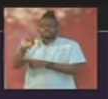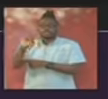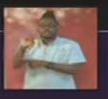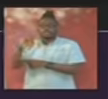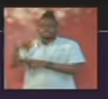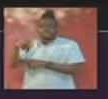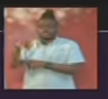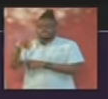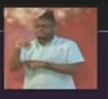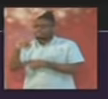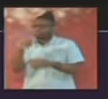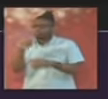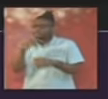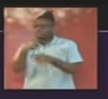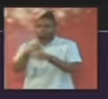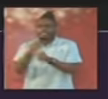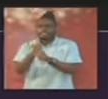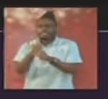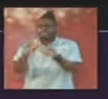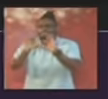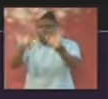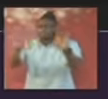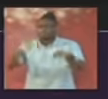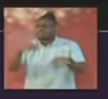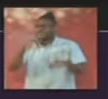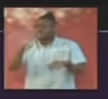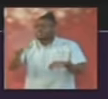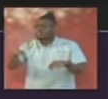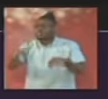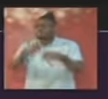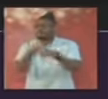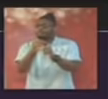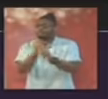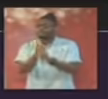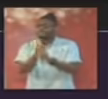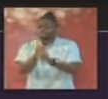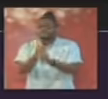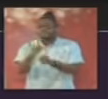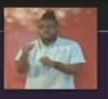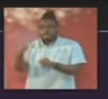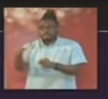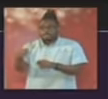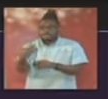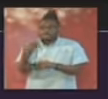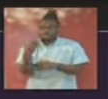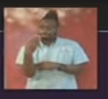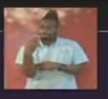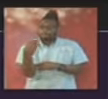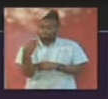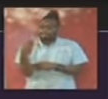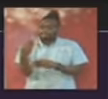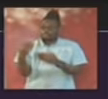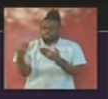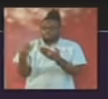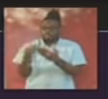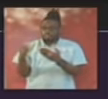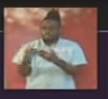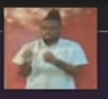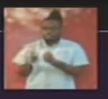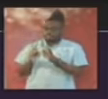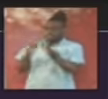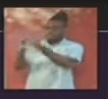manufacturers were given a big head start with billions of dollars in order to help them to develop